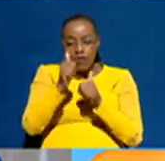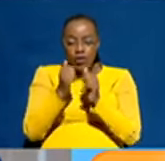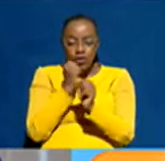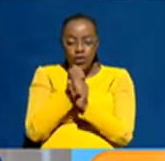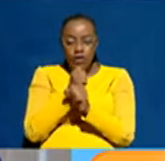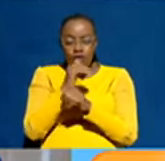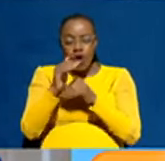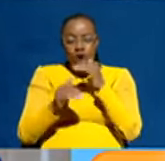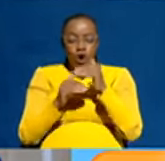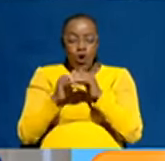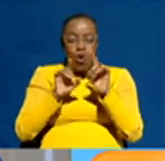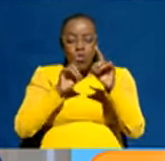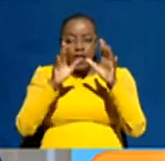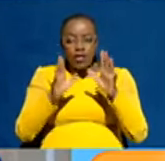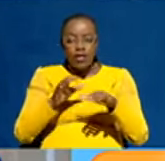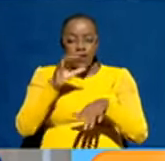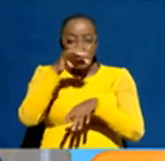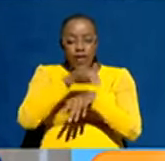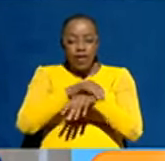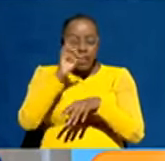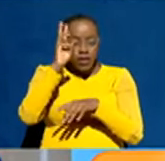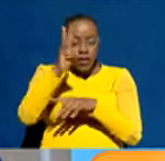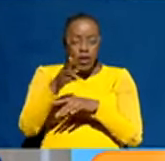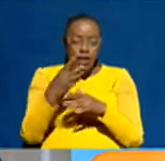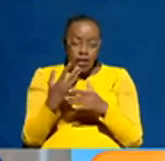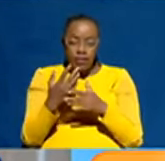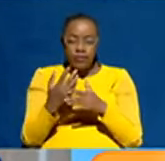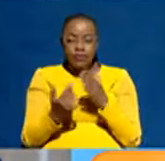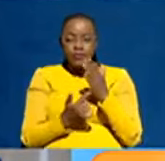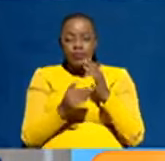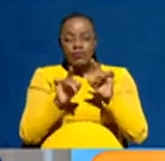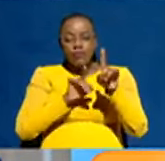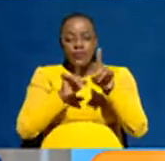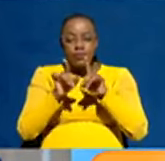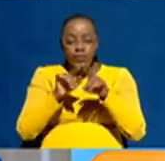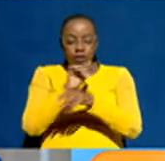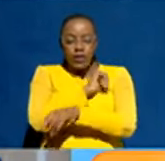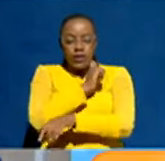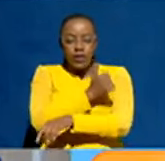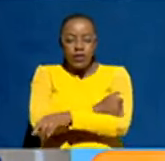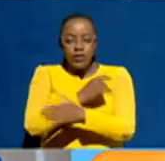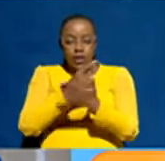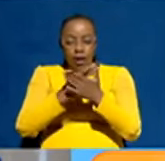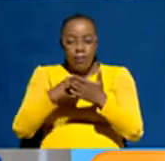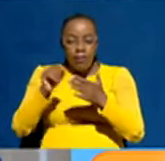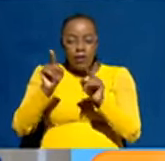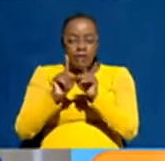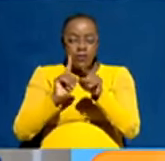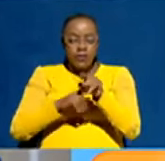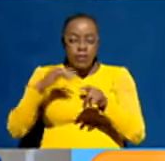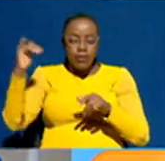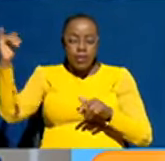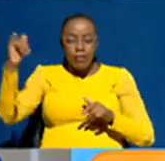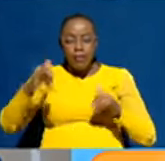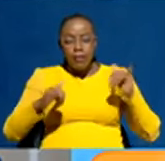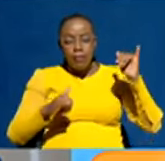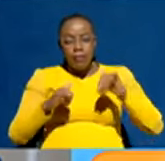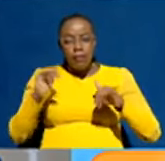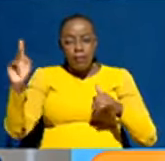all travelers will obtain electronic travel authorization as they come to Kenya.